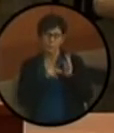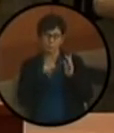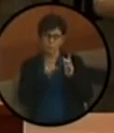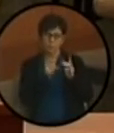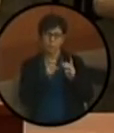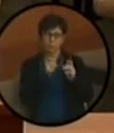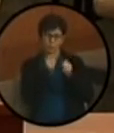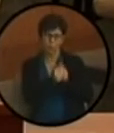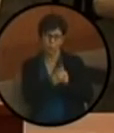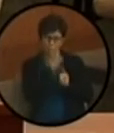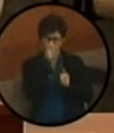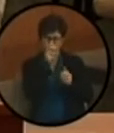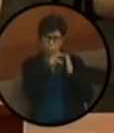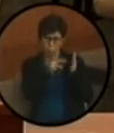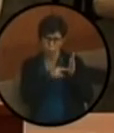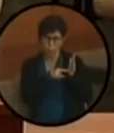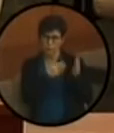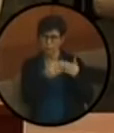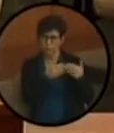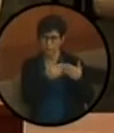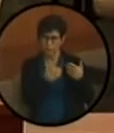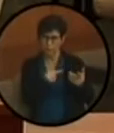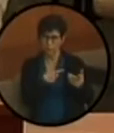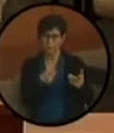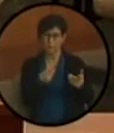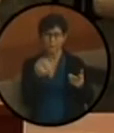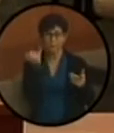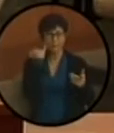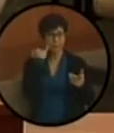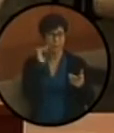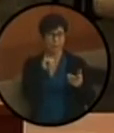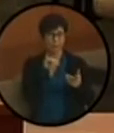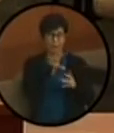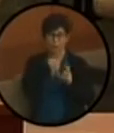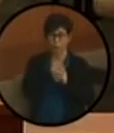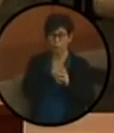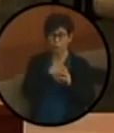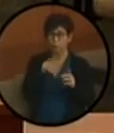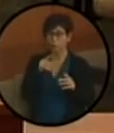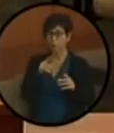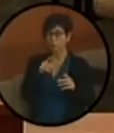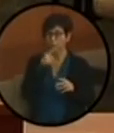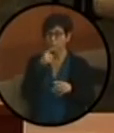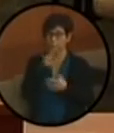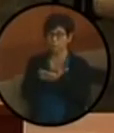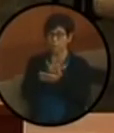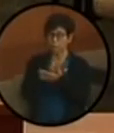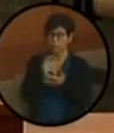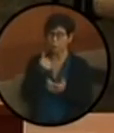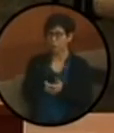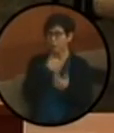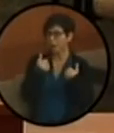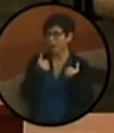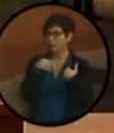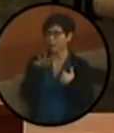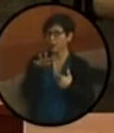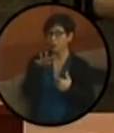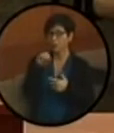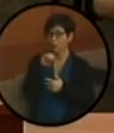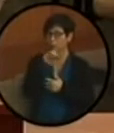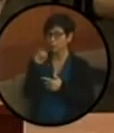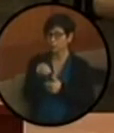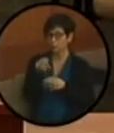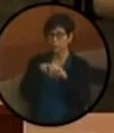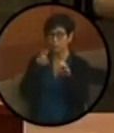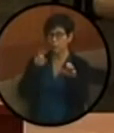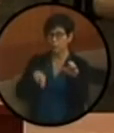goes towards anything that has to do with public schools. You know, we have a 74% dropout rate for African-American males